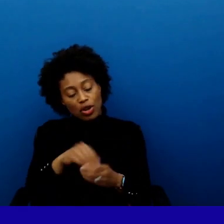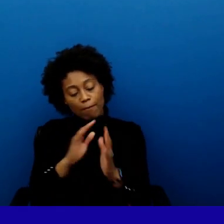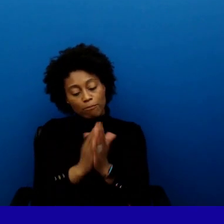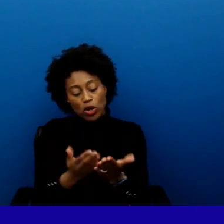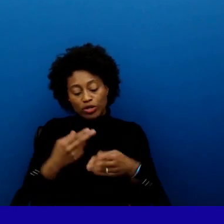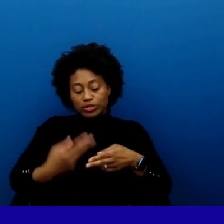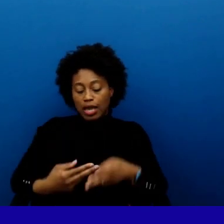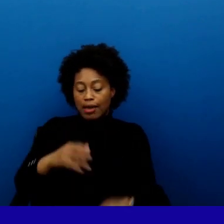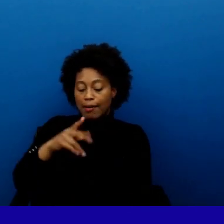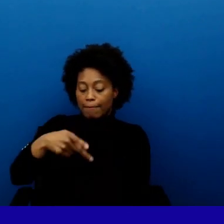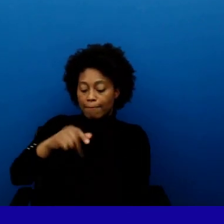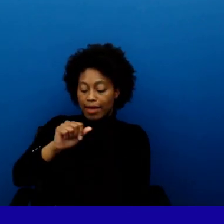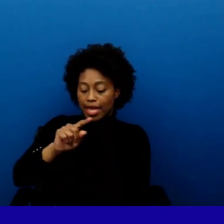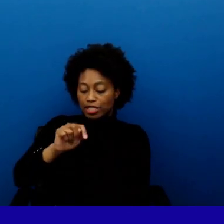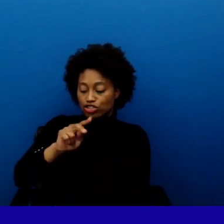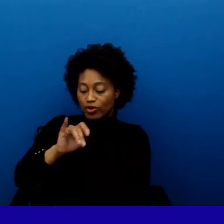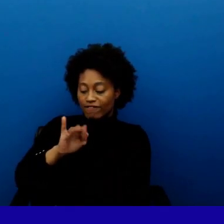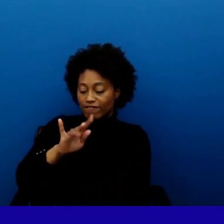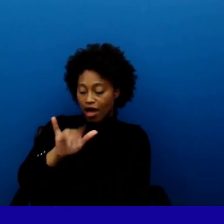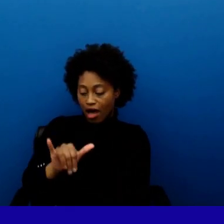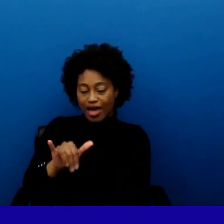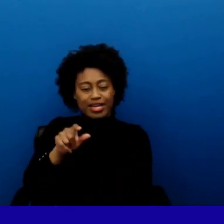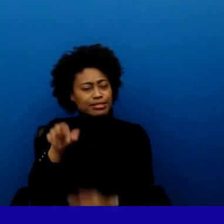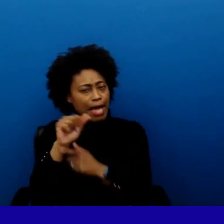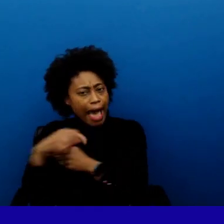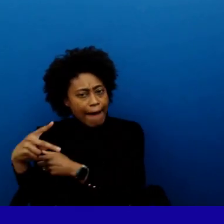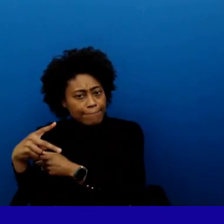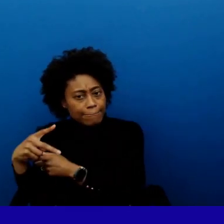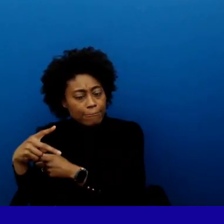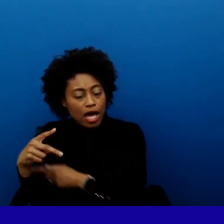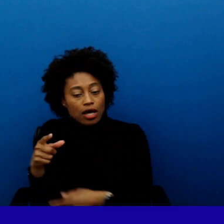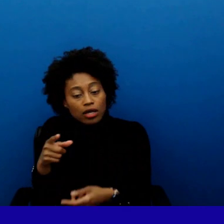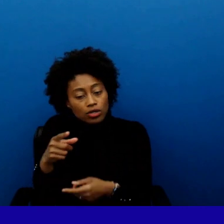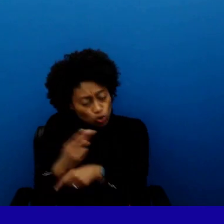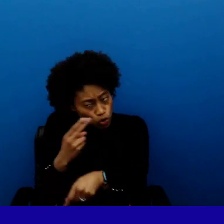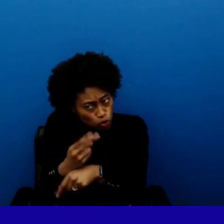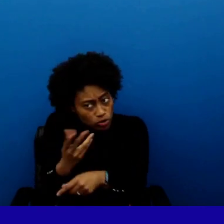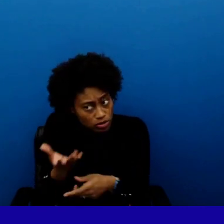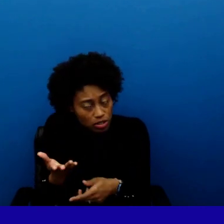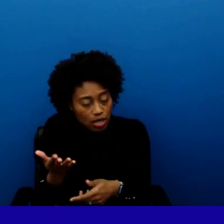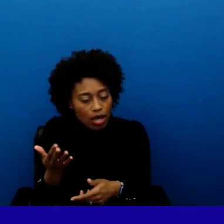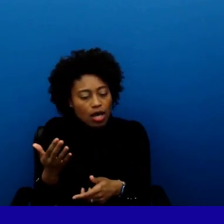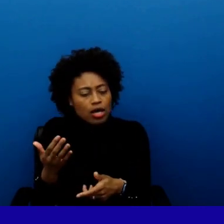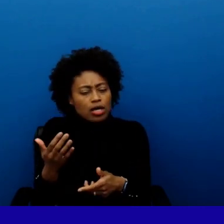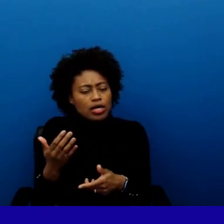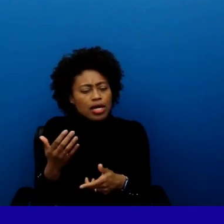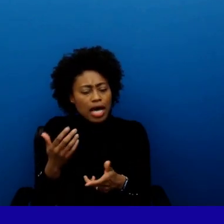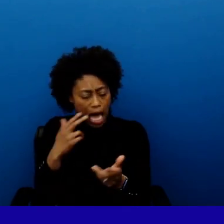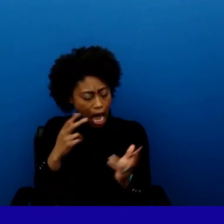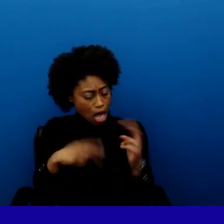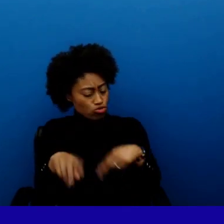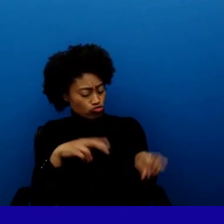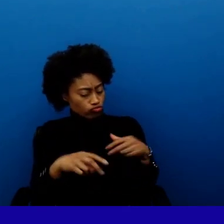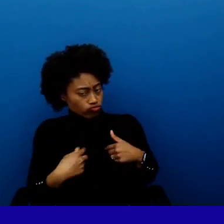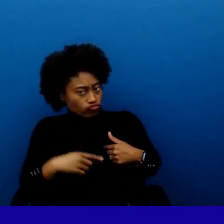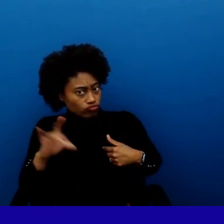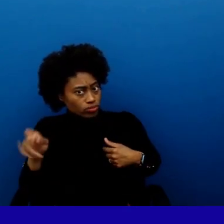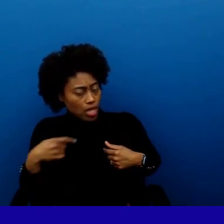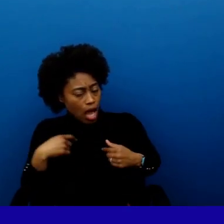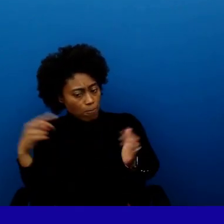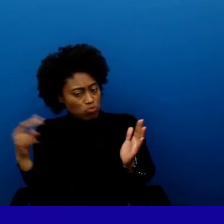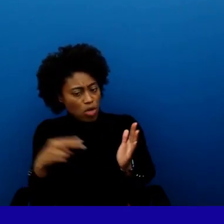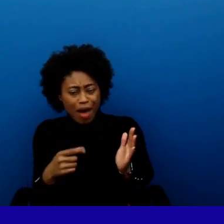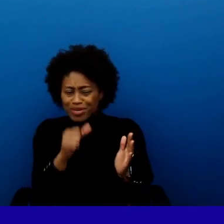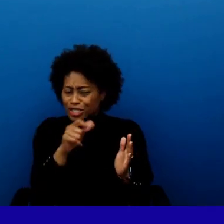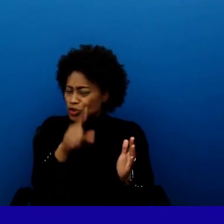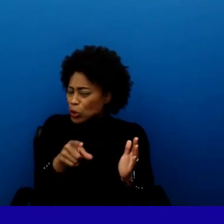Hmm. an app that Yeah. you use to sort. So, I looked at it and I'm not